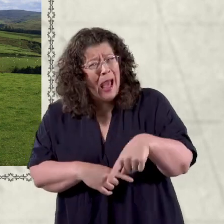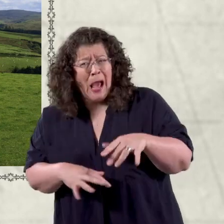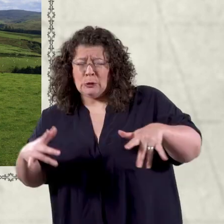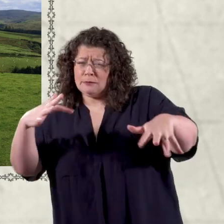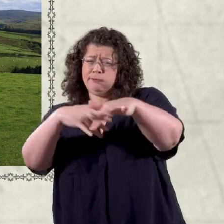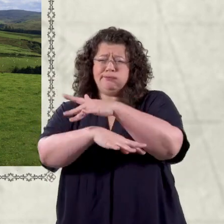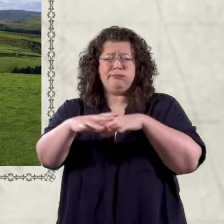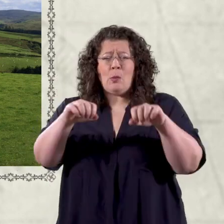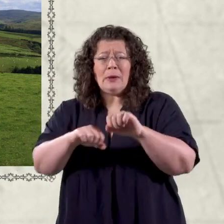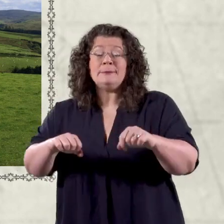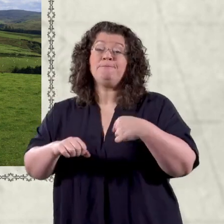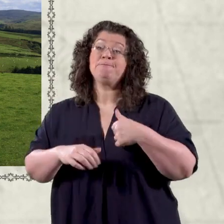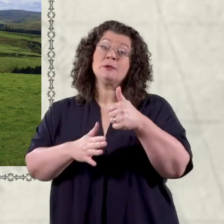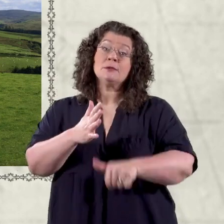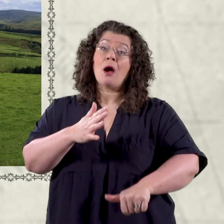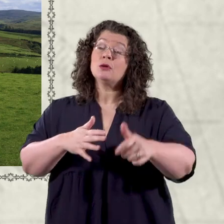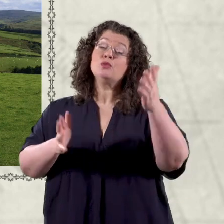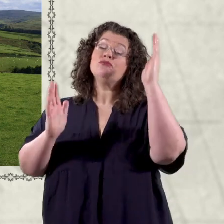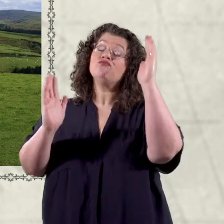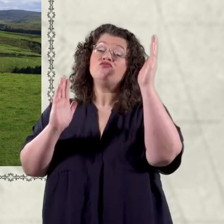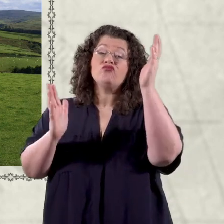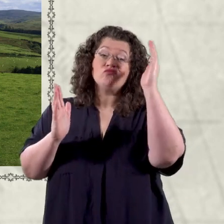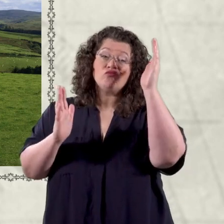me. And I started on my sermon.